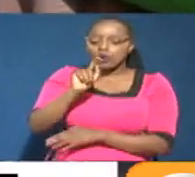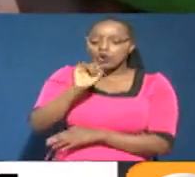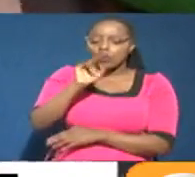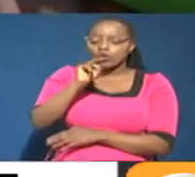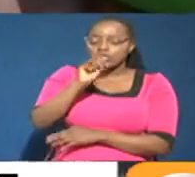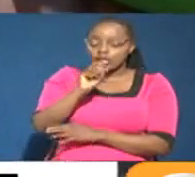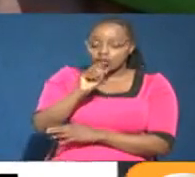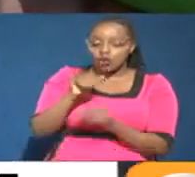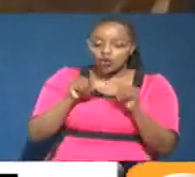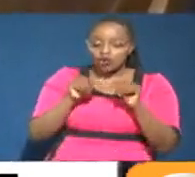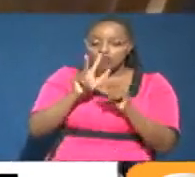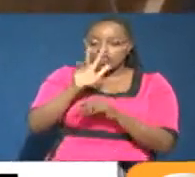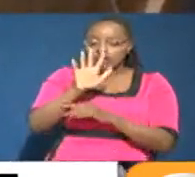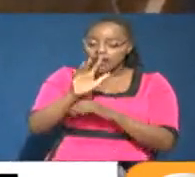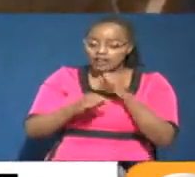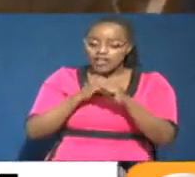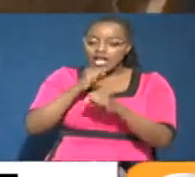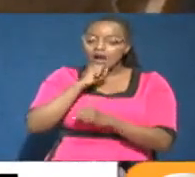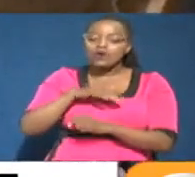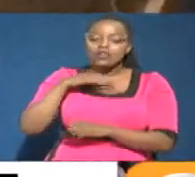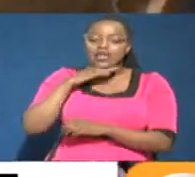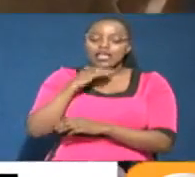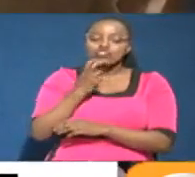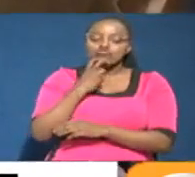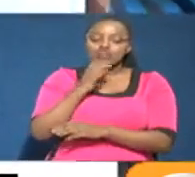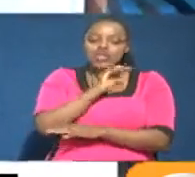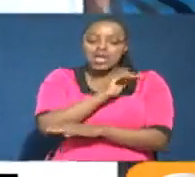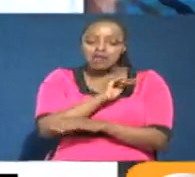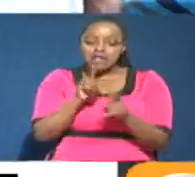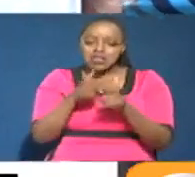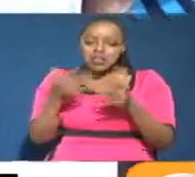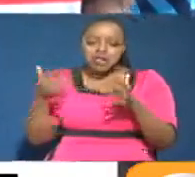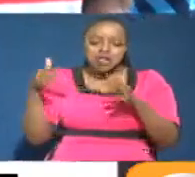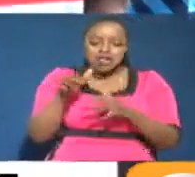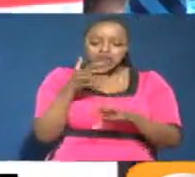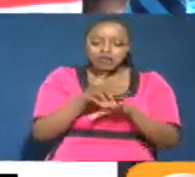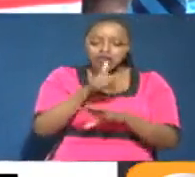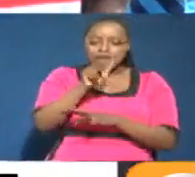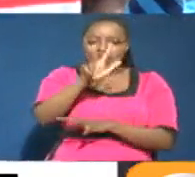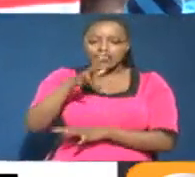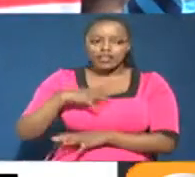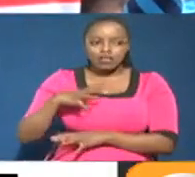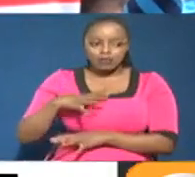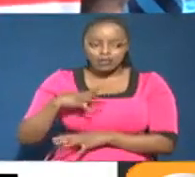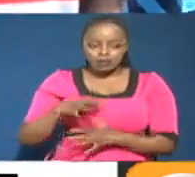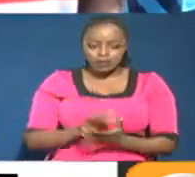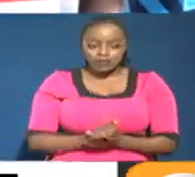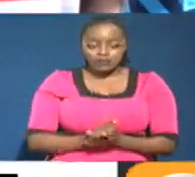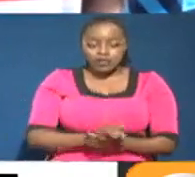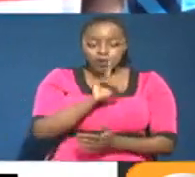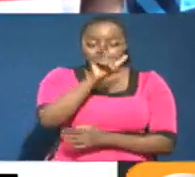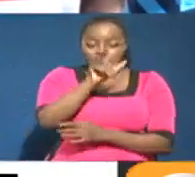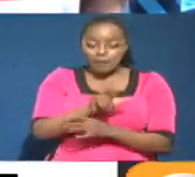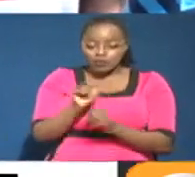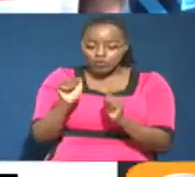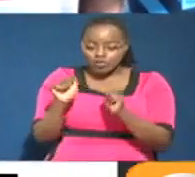The 35-year-old died on Tuesday evening after a mine caved in on him alongside three other people. One person